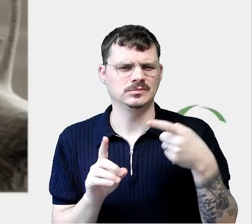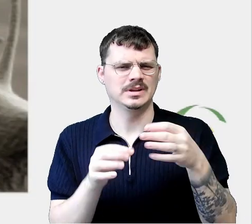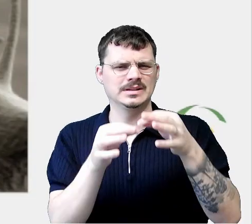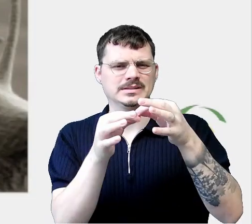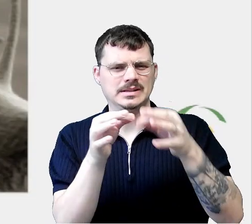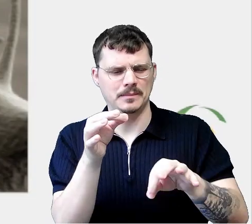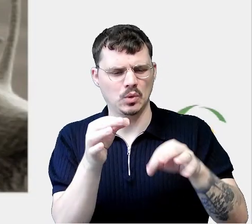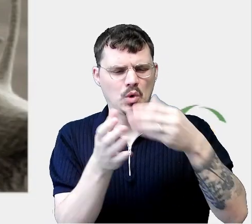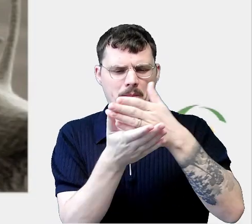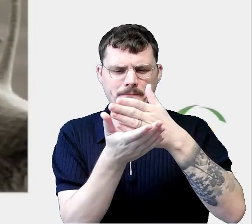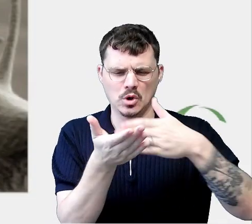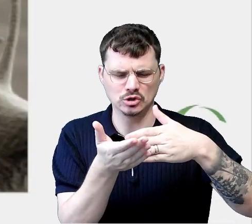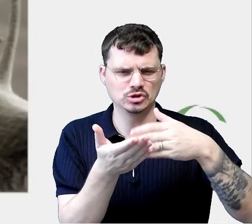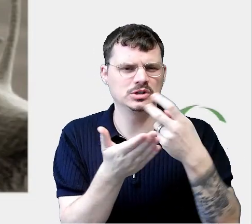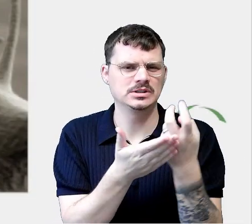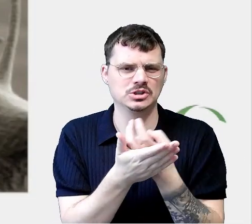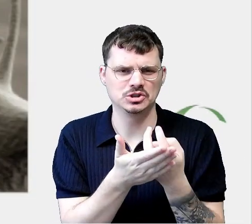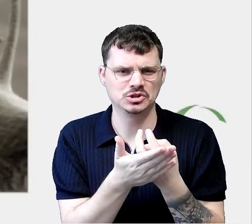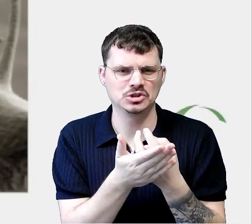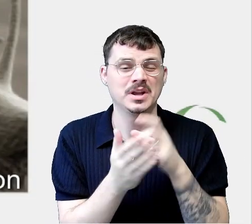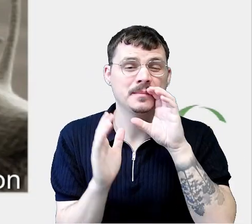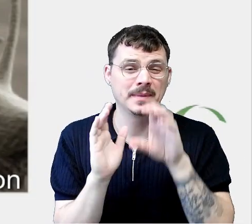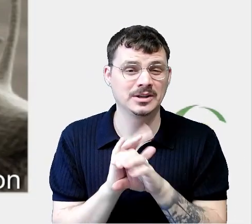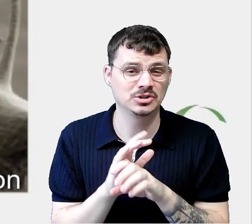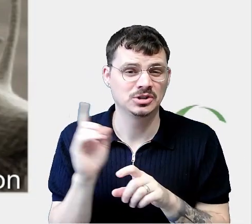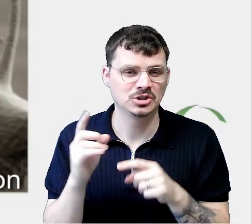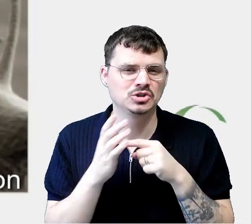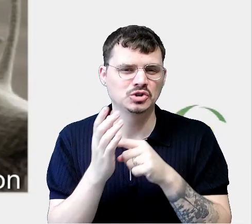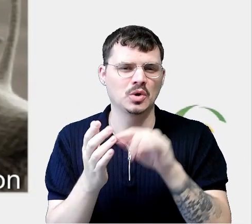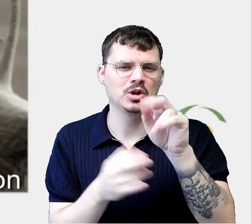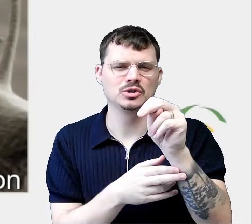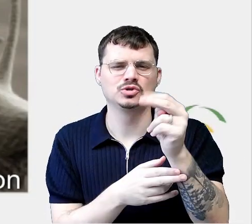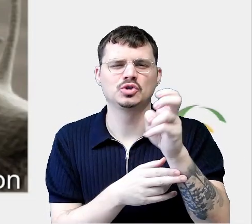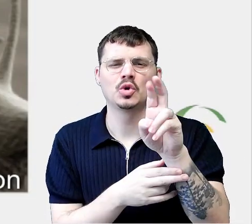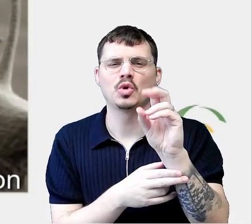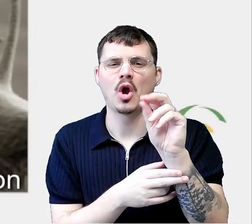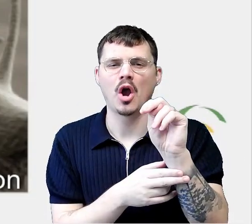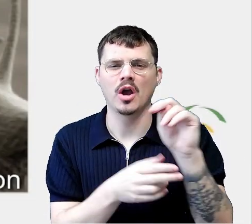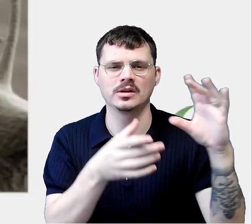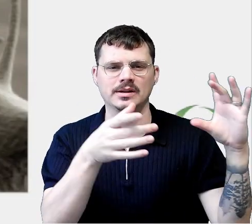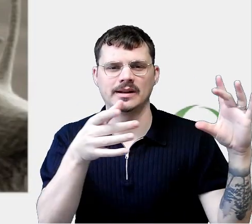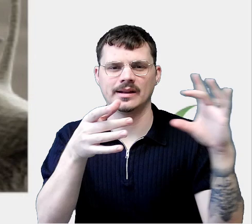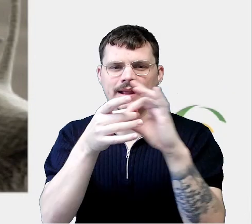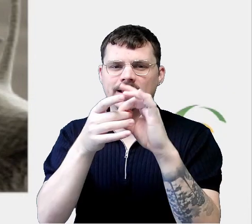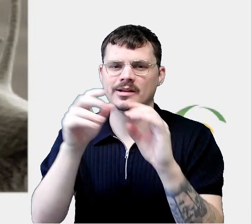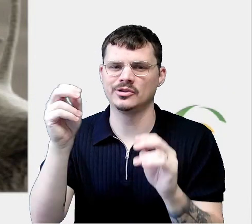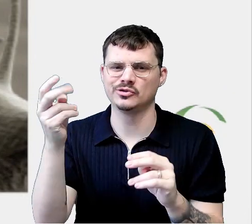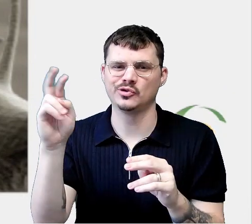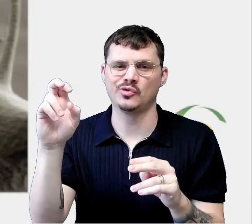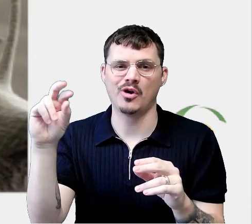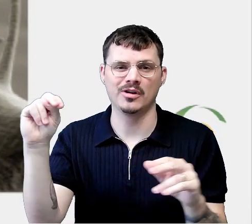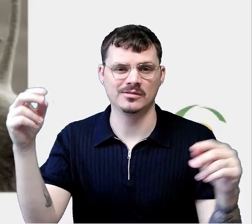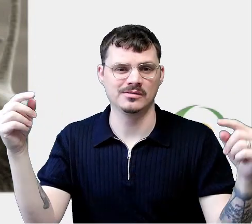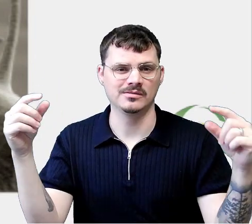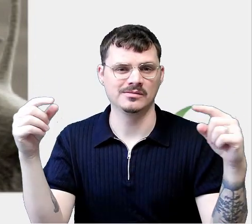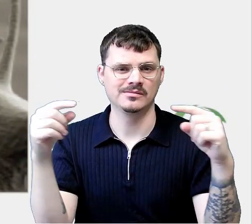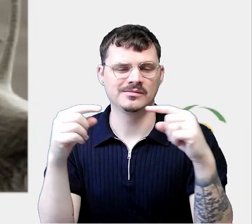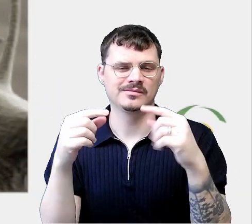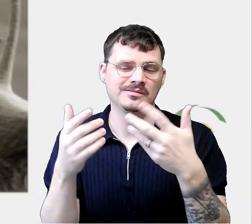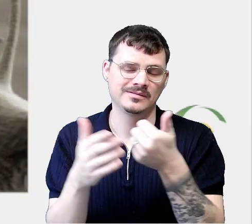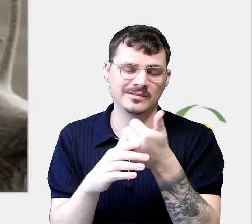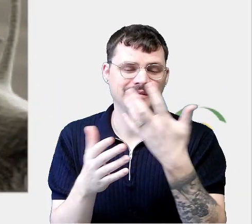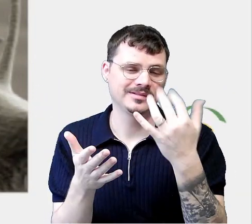simple partial seizures? And I show one neuron connecting with another neuron in a very